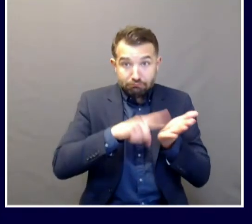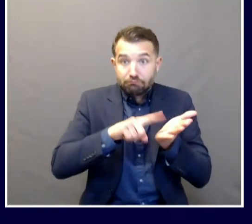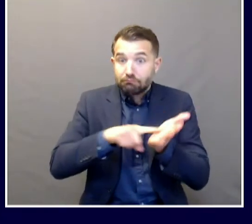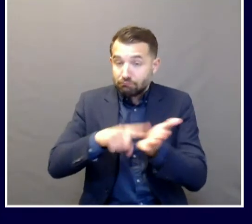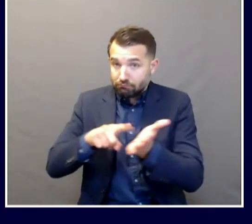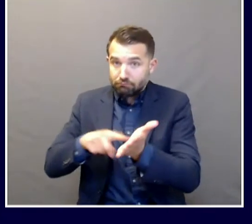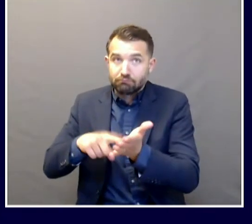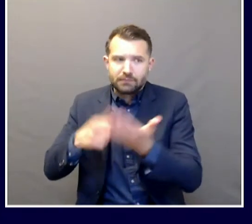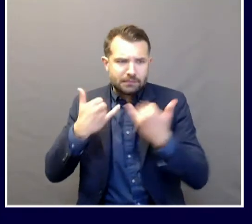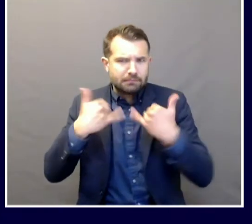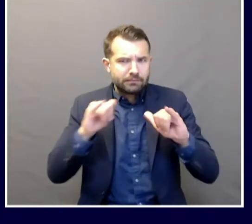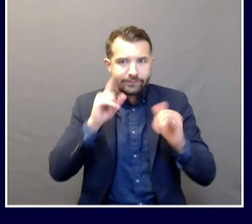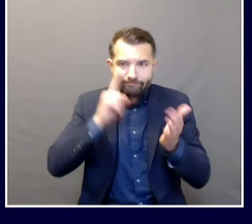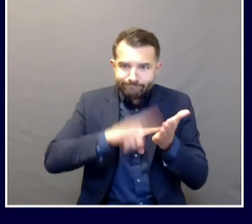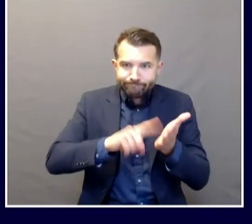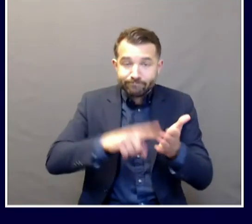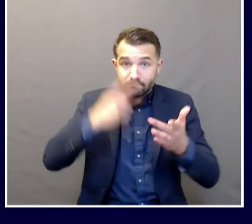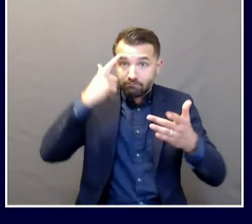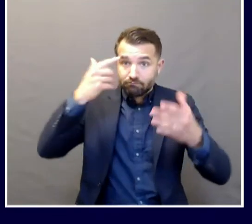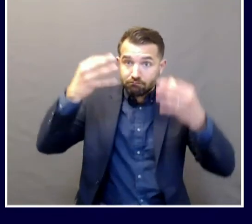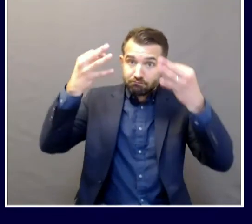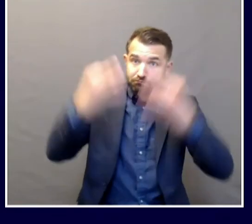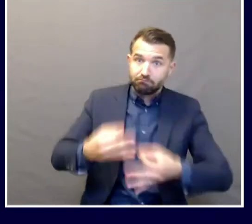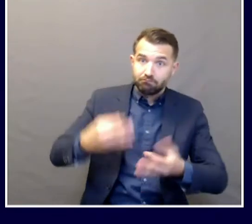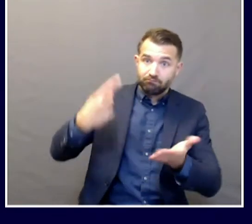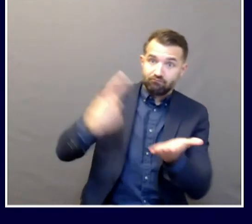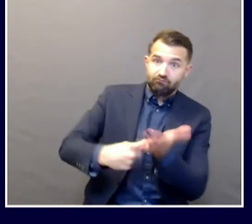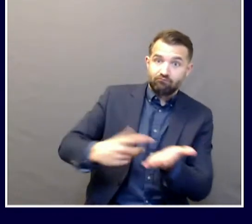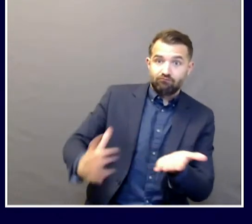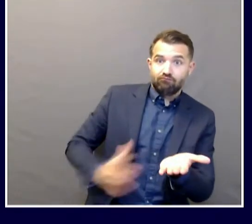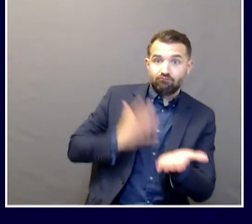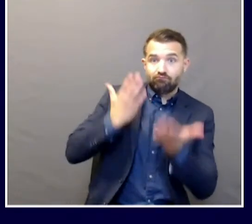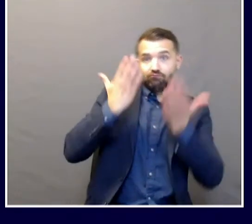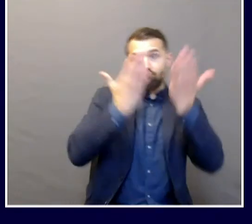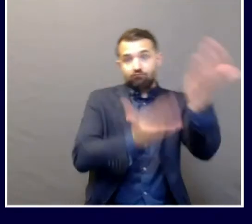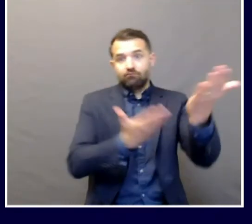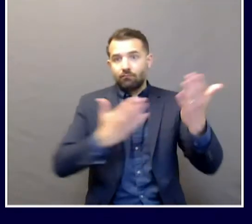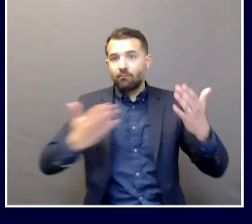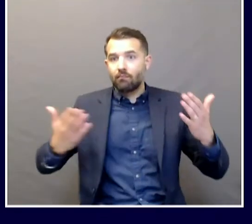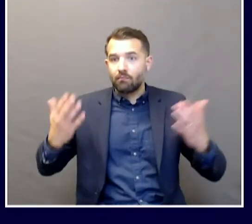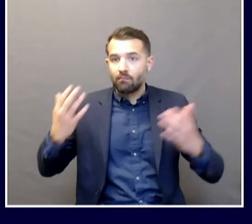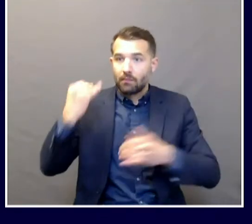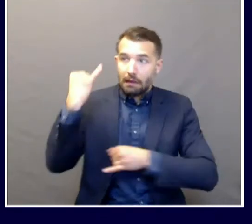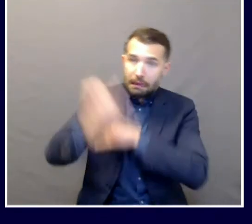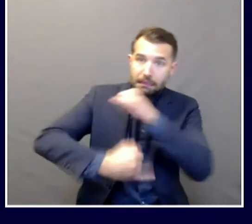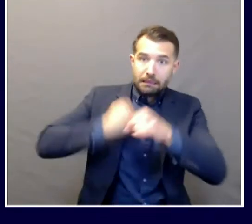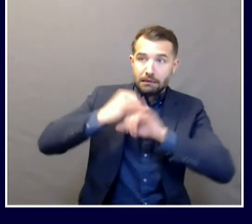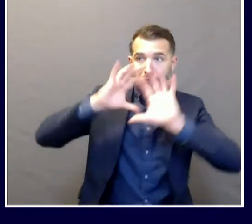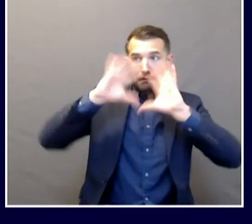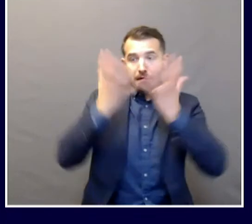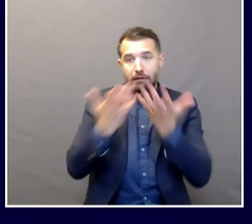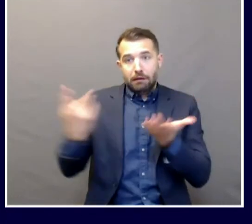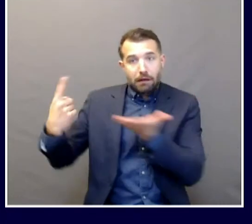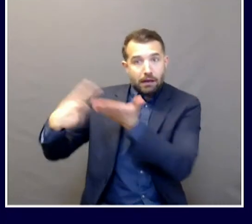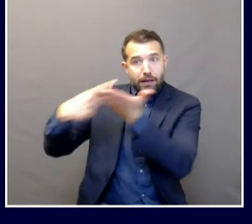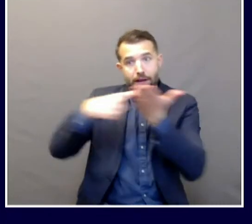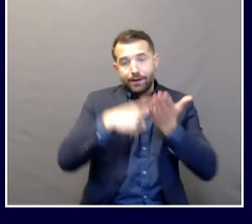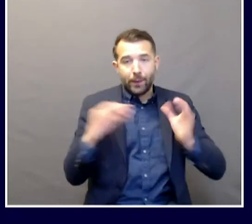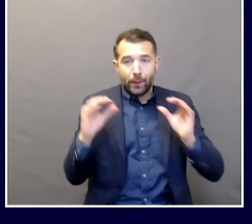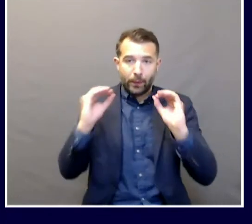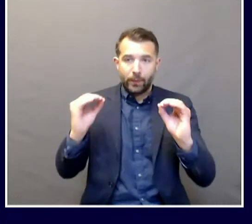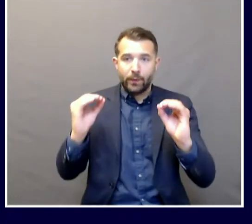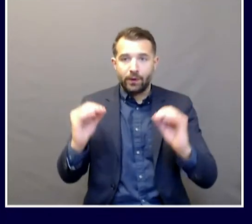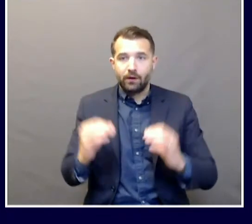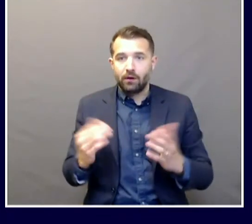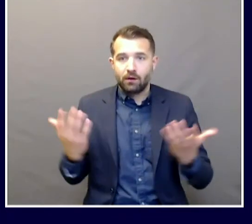this time, none of those federal or frankly international health authorities has recommended or authorized any booster